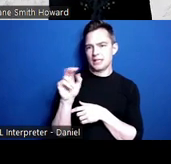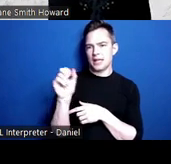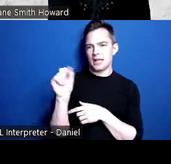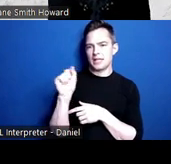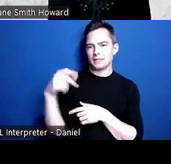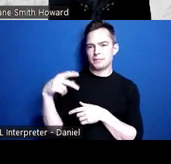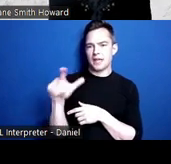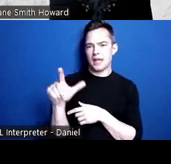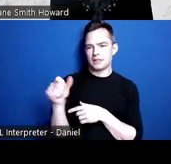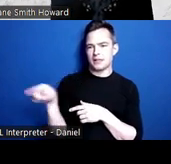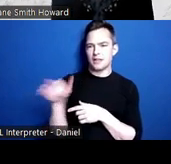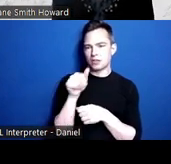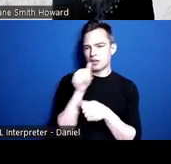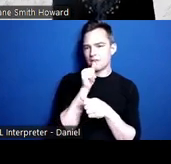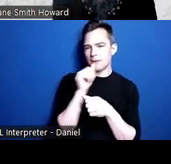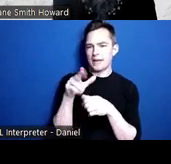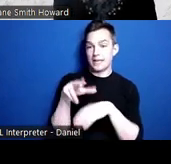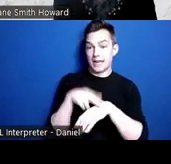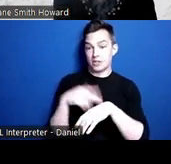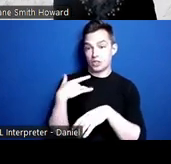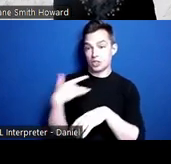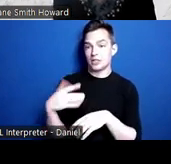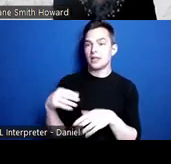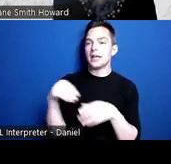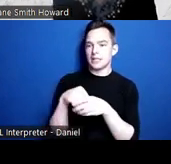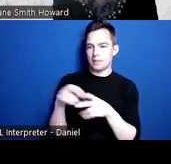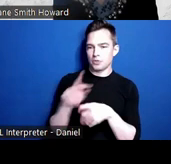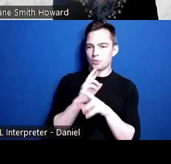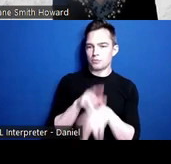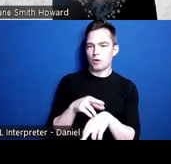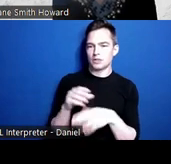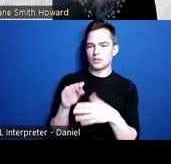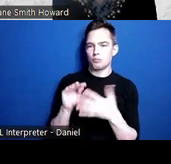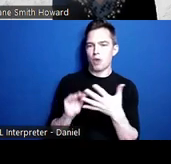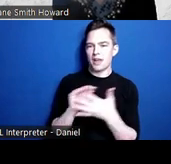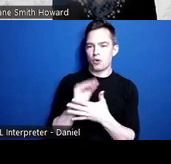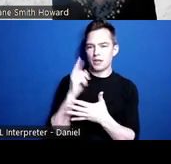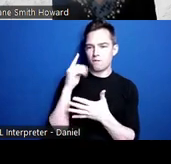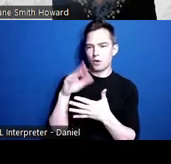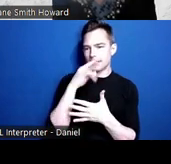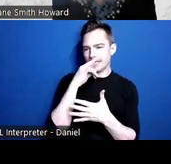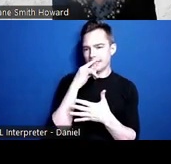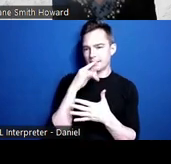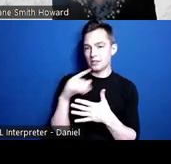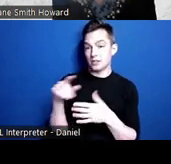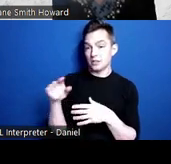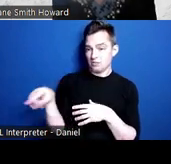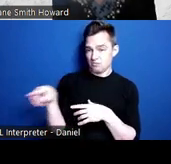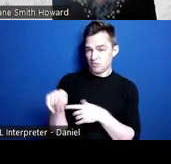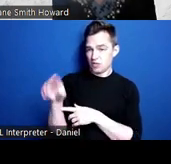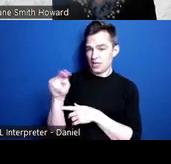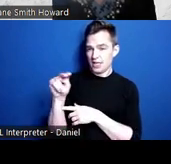are confidential by nature and in-person response is prioritized for kids? Are the